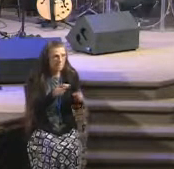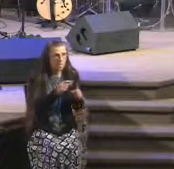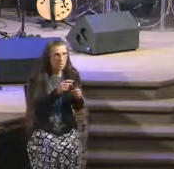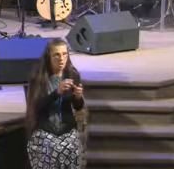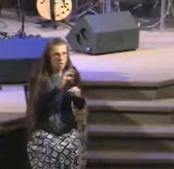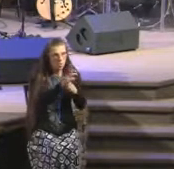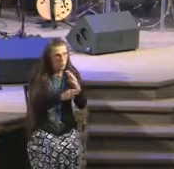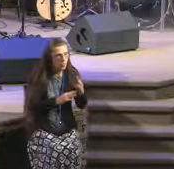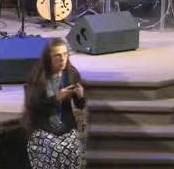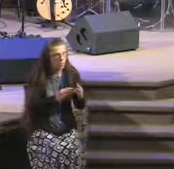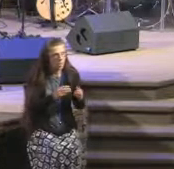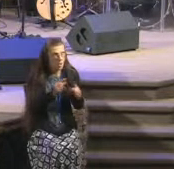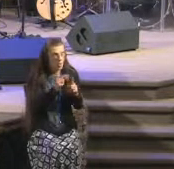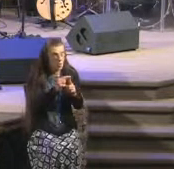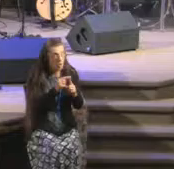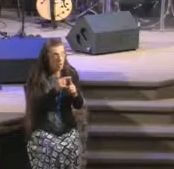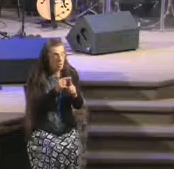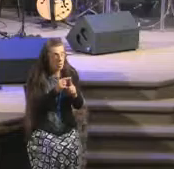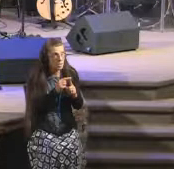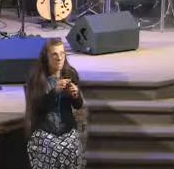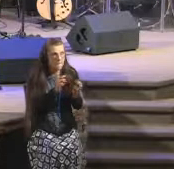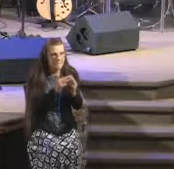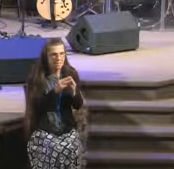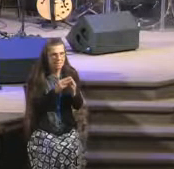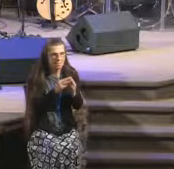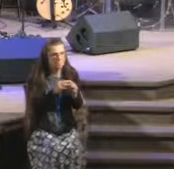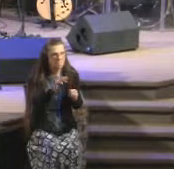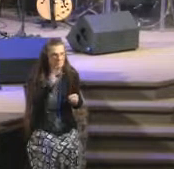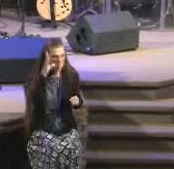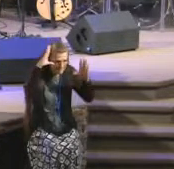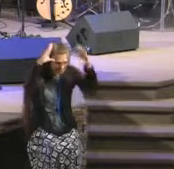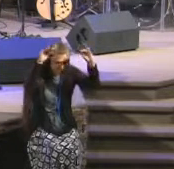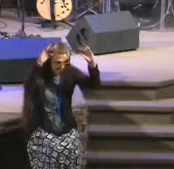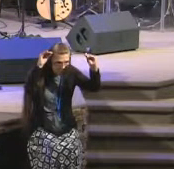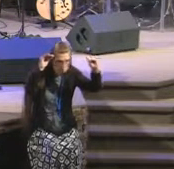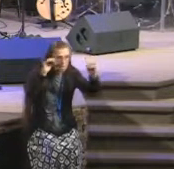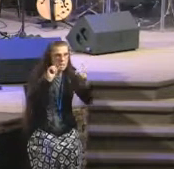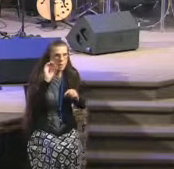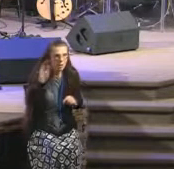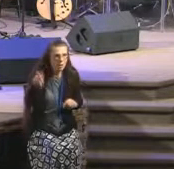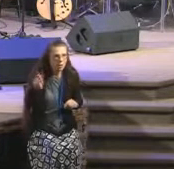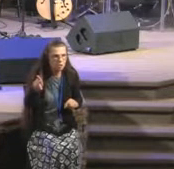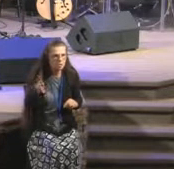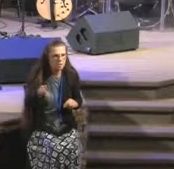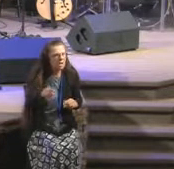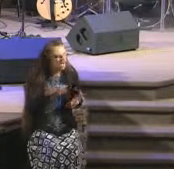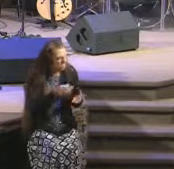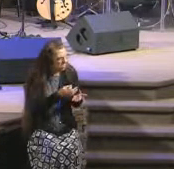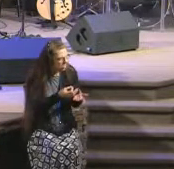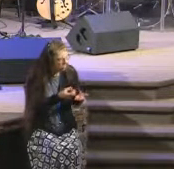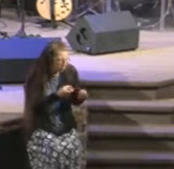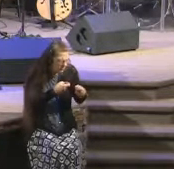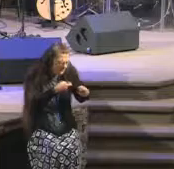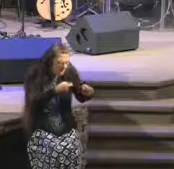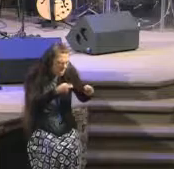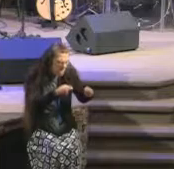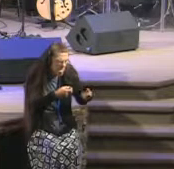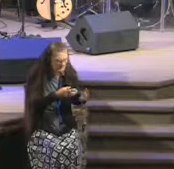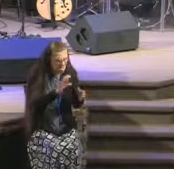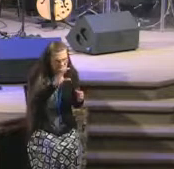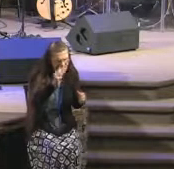the teaching and the preaching. And so I want to ask you, please, go out of your way to write a card, get a little gift